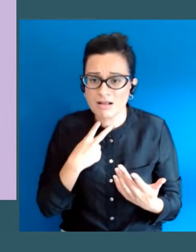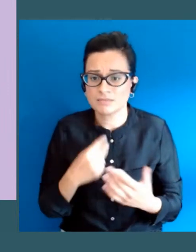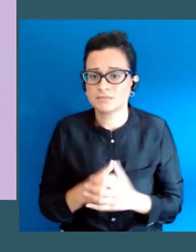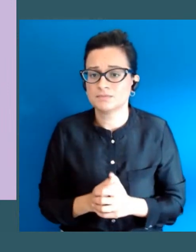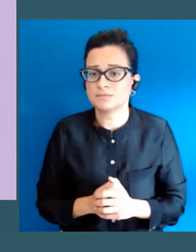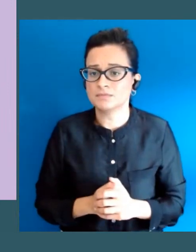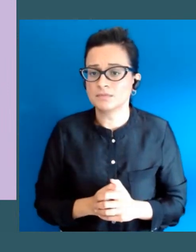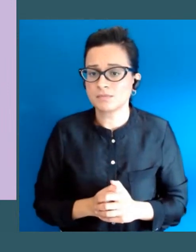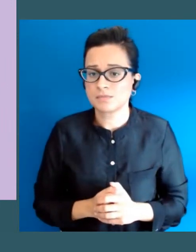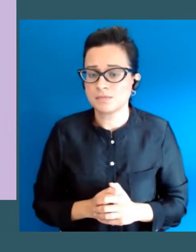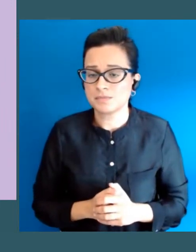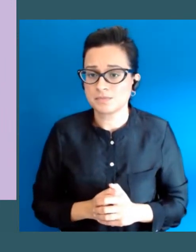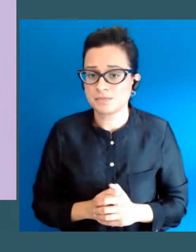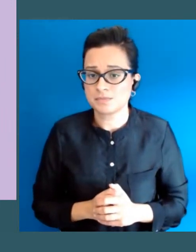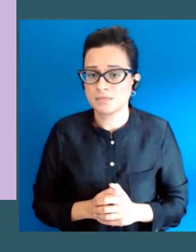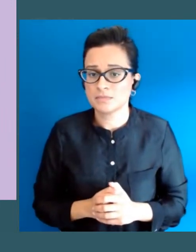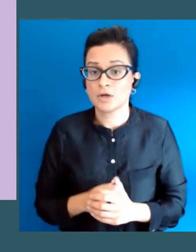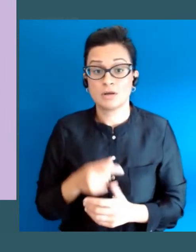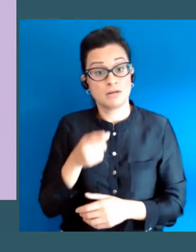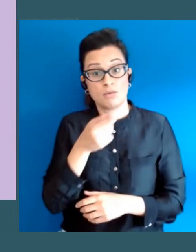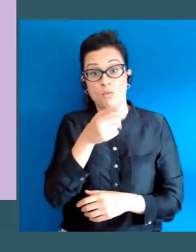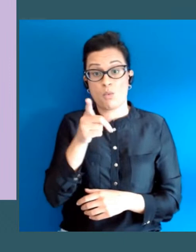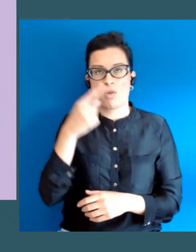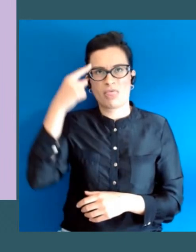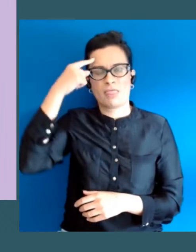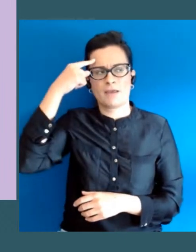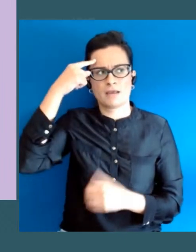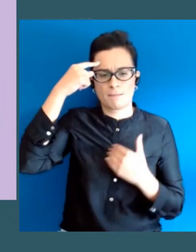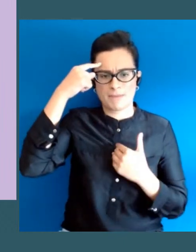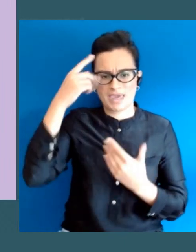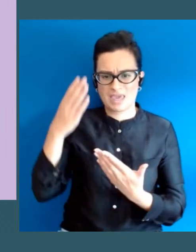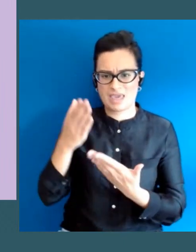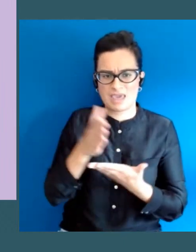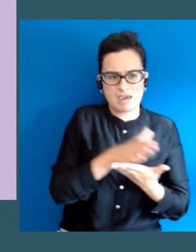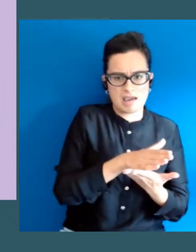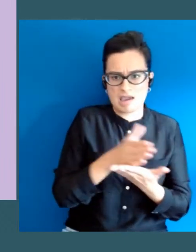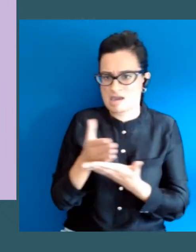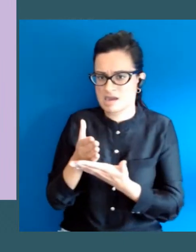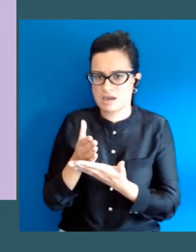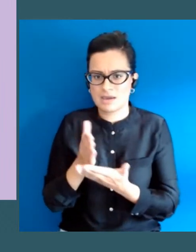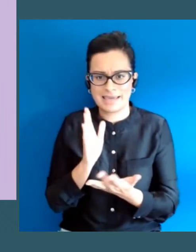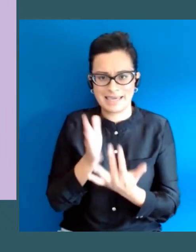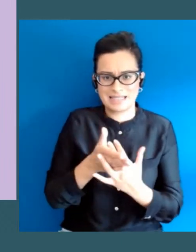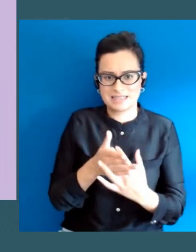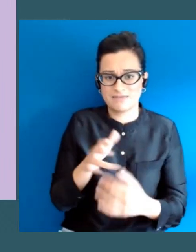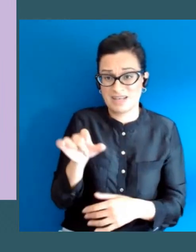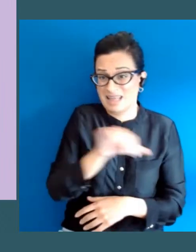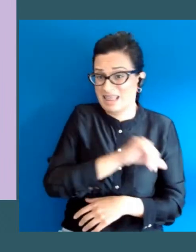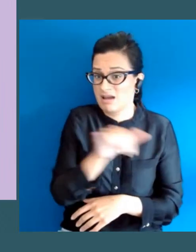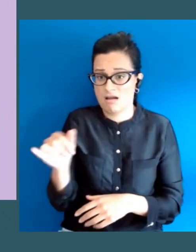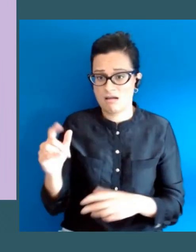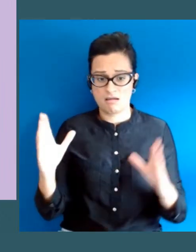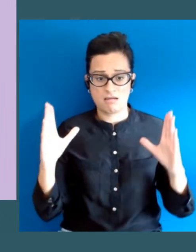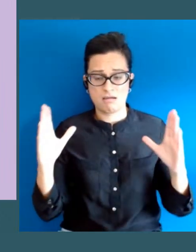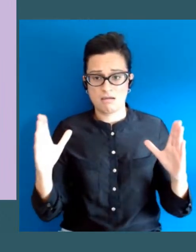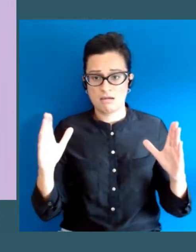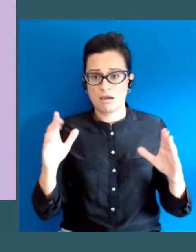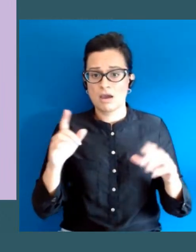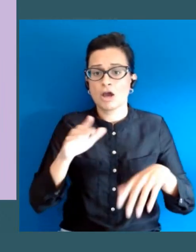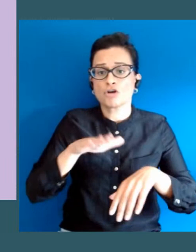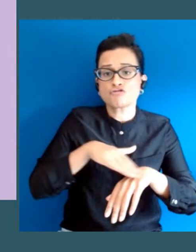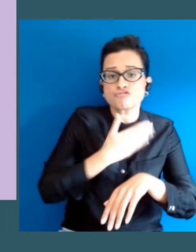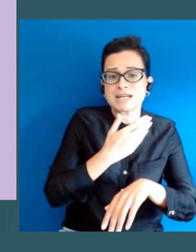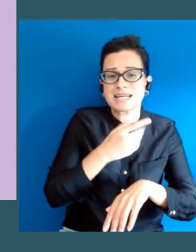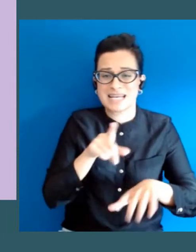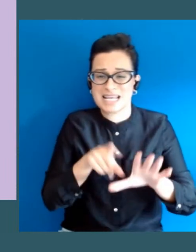Really, you're kind of wanting, if you're thinking about where you want to intervene, it's either end of that kind of green yellowy spot. But as I